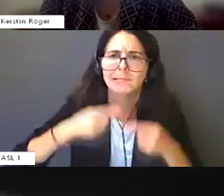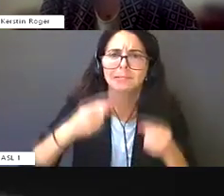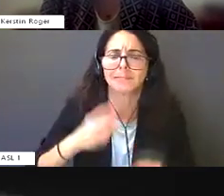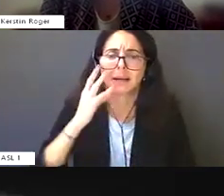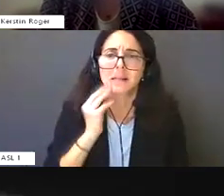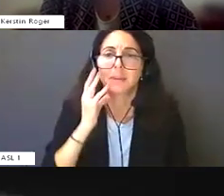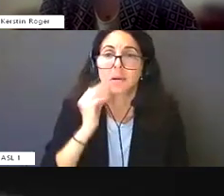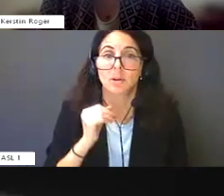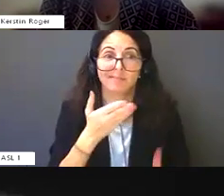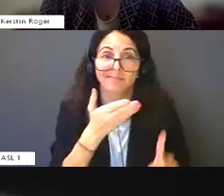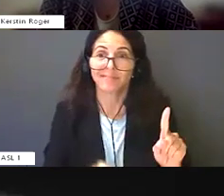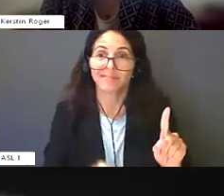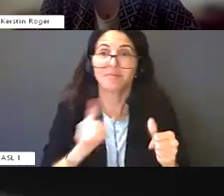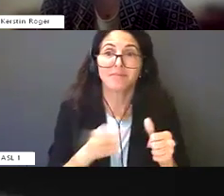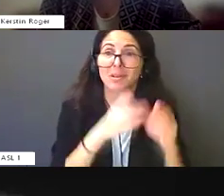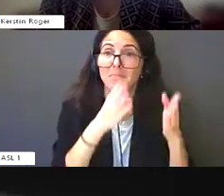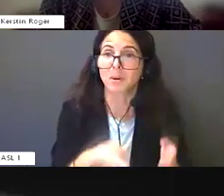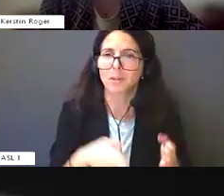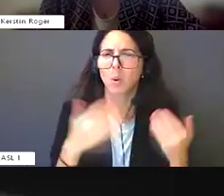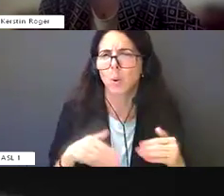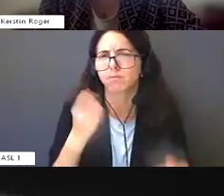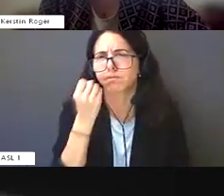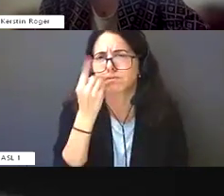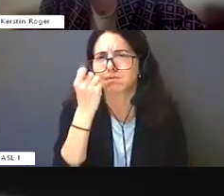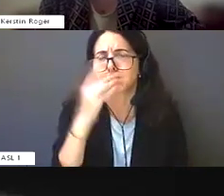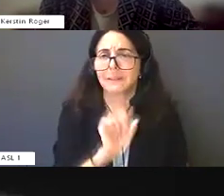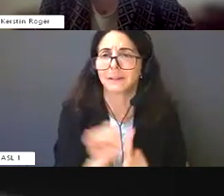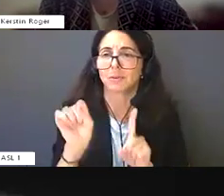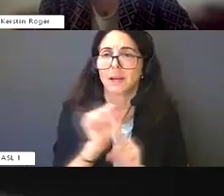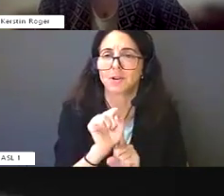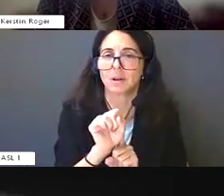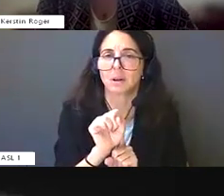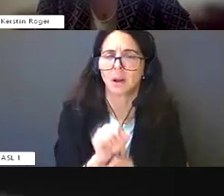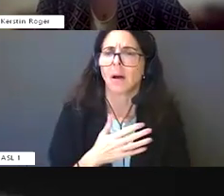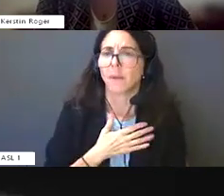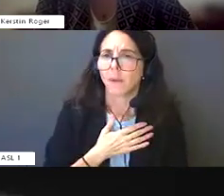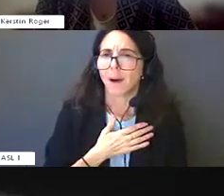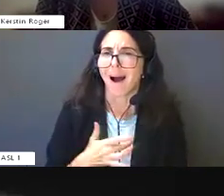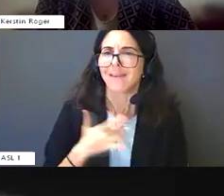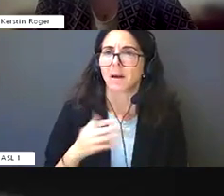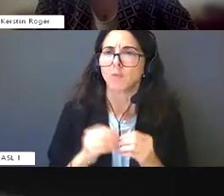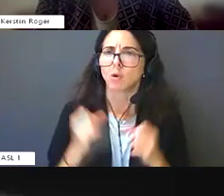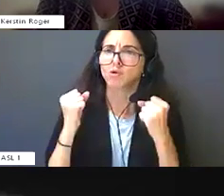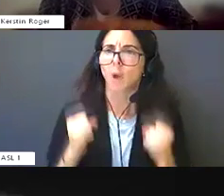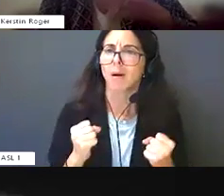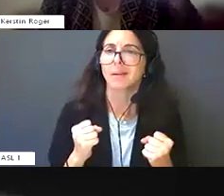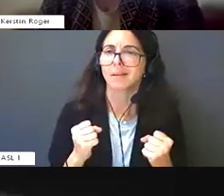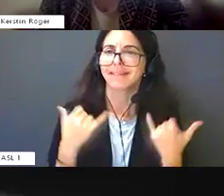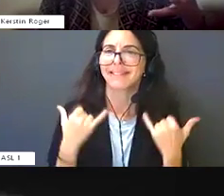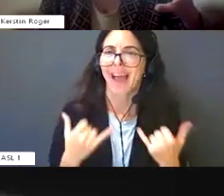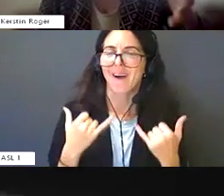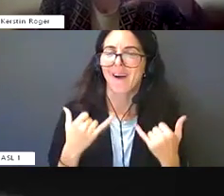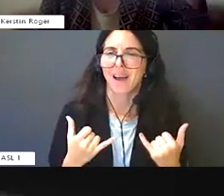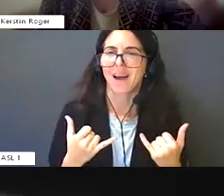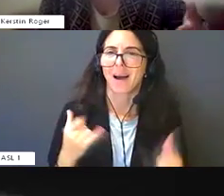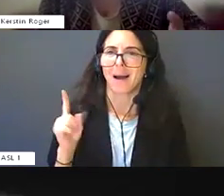the first one that has actually been very understanding. So I certainly feel stronger in moving towards winding